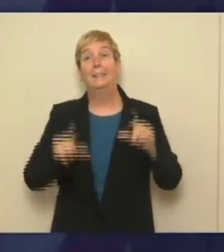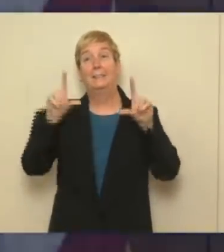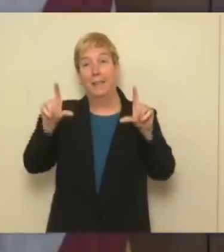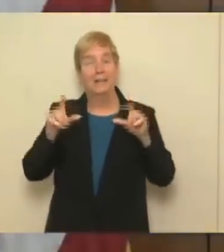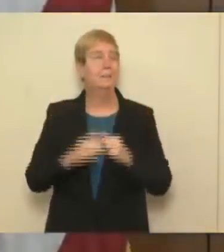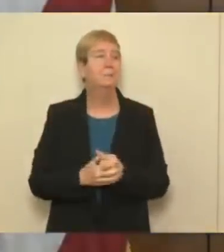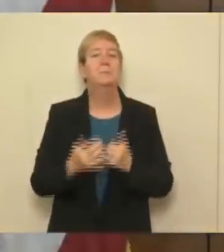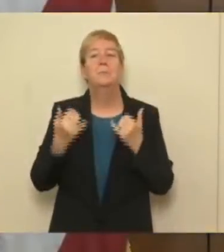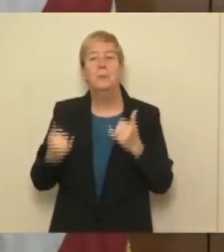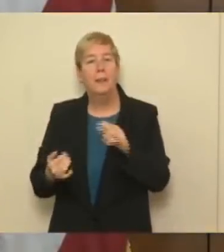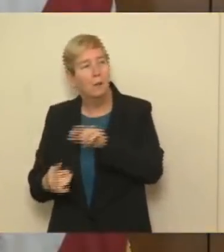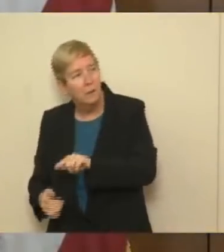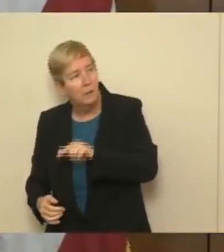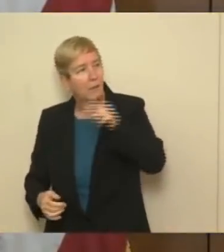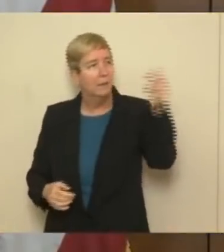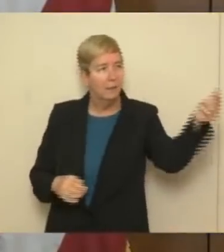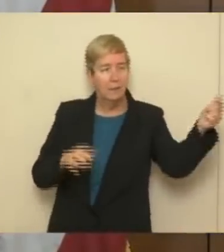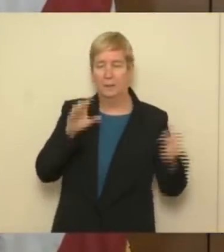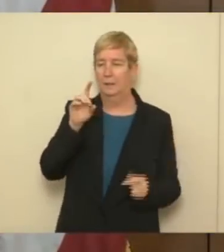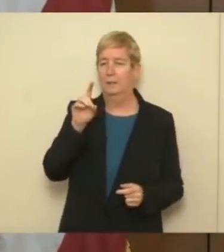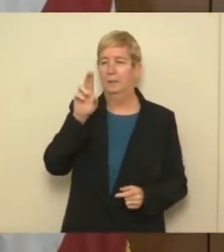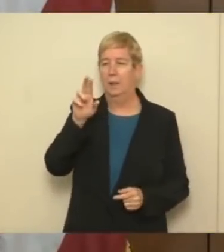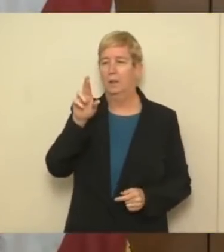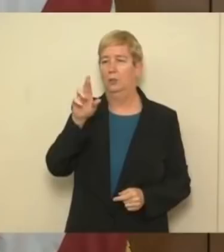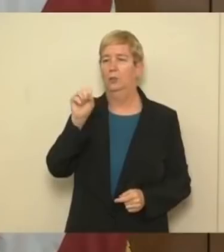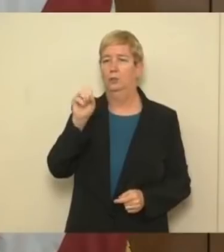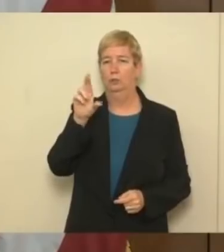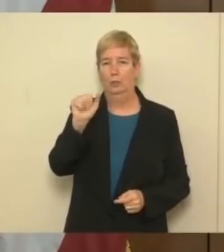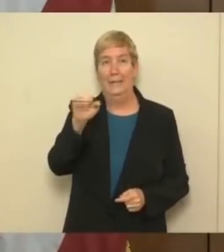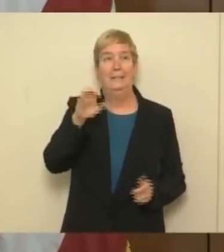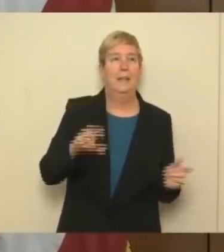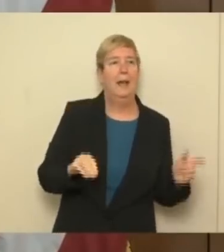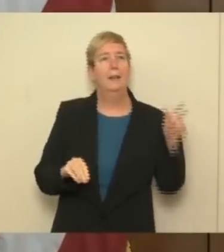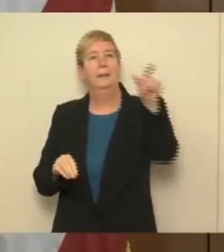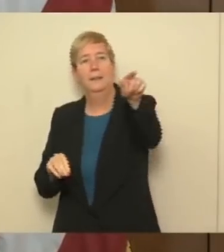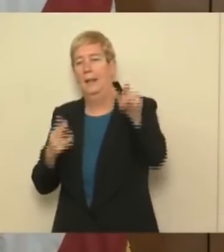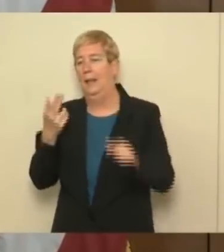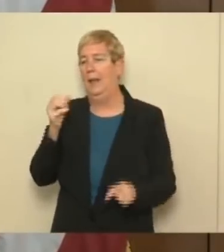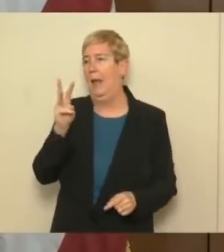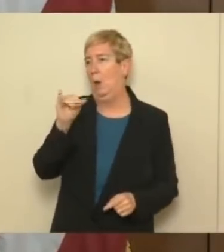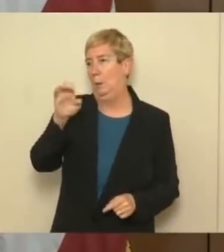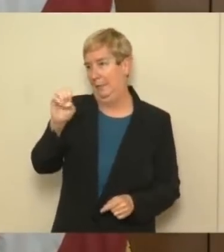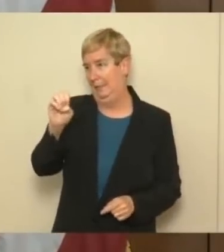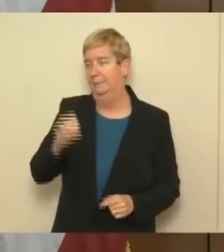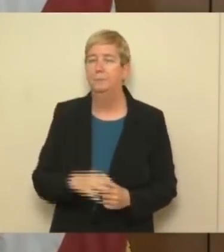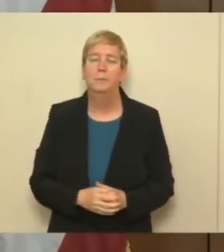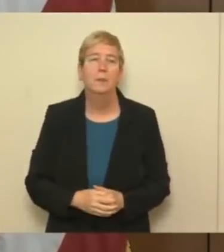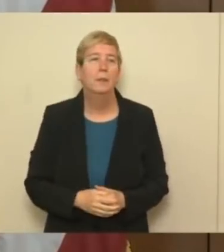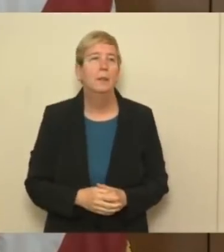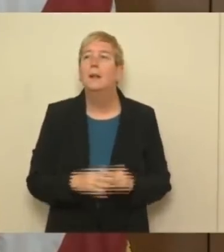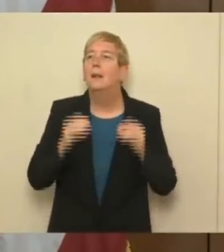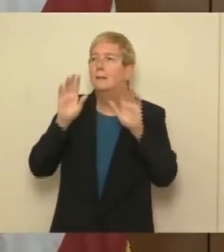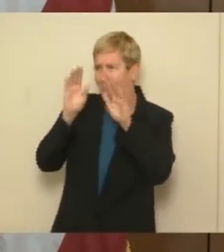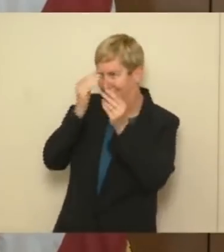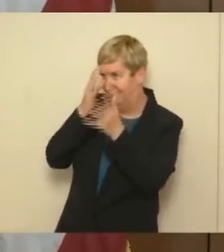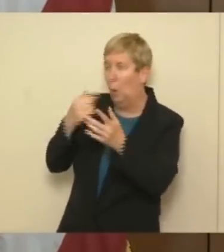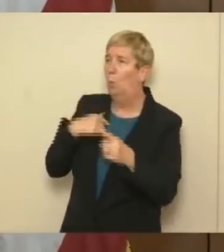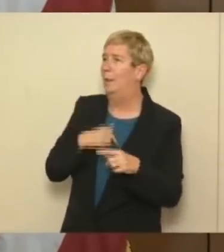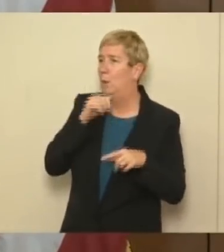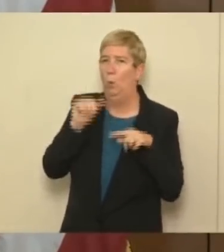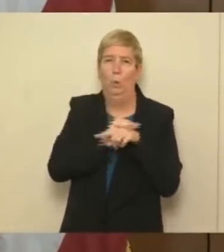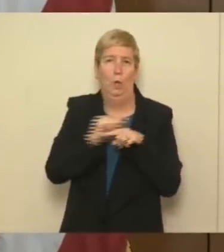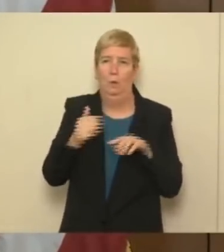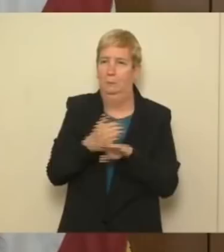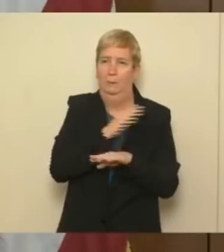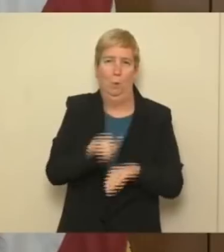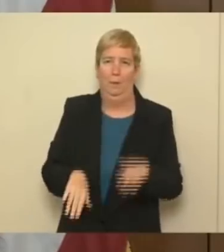go to Dr. Scrace again, is that correct? We're going to go to Howie. Just so everyone knows that we are not rehearsing. Again, which